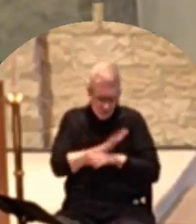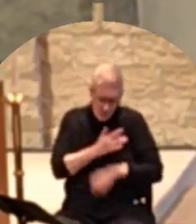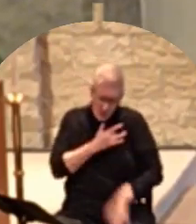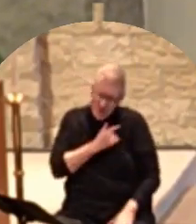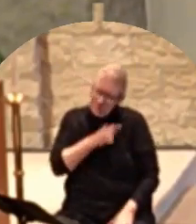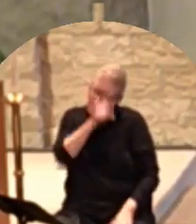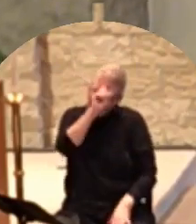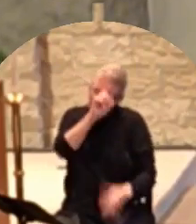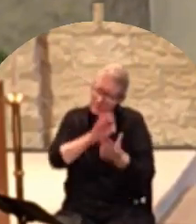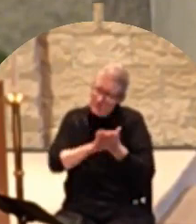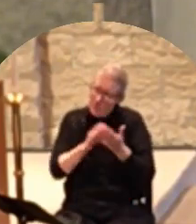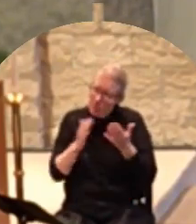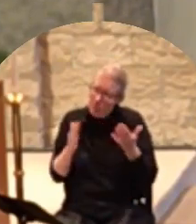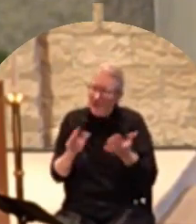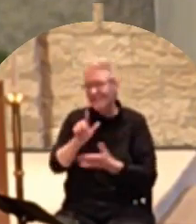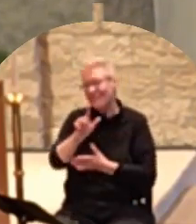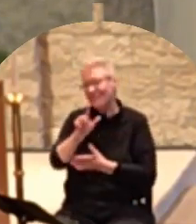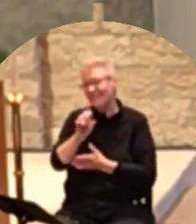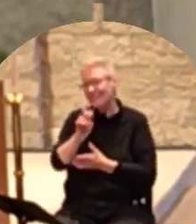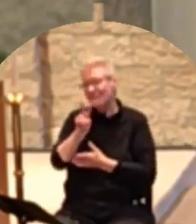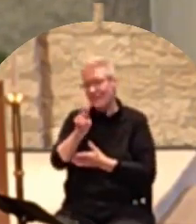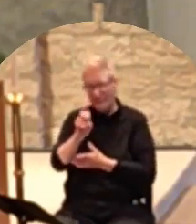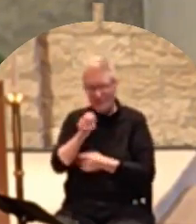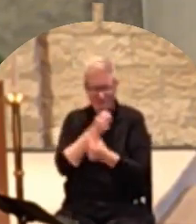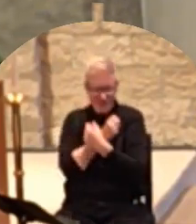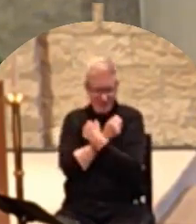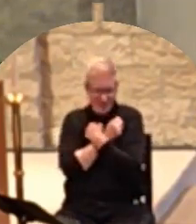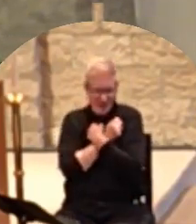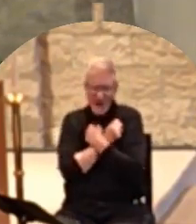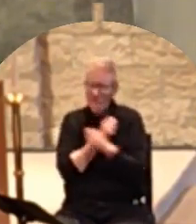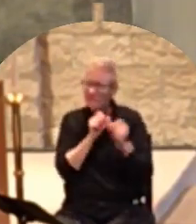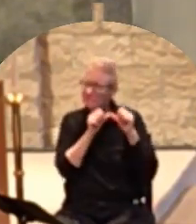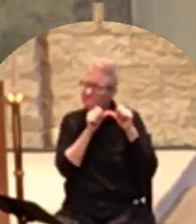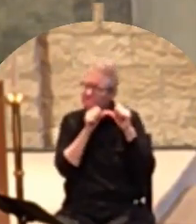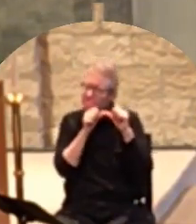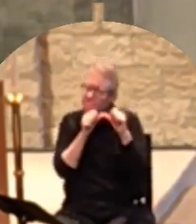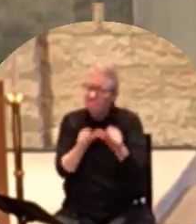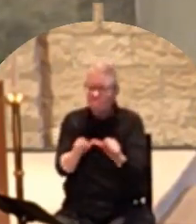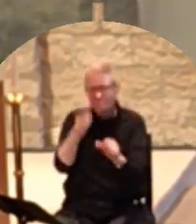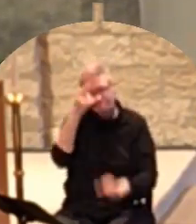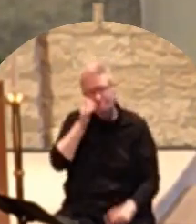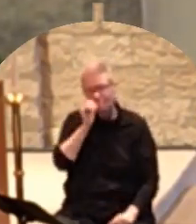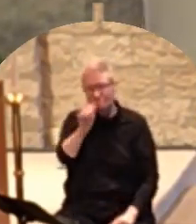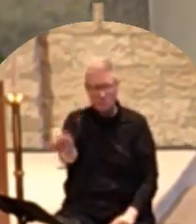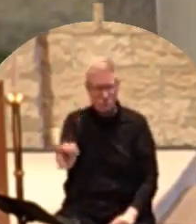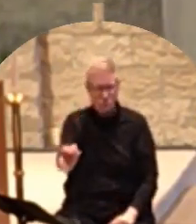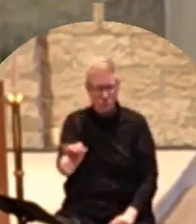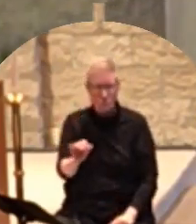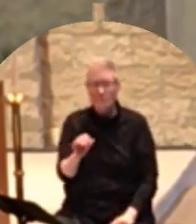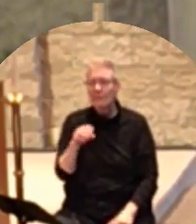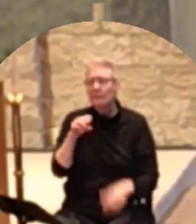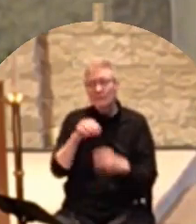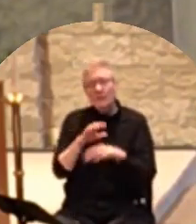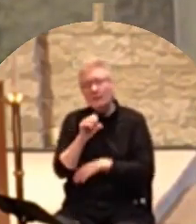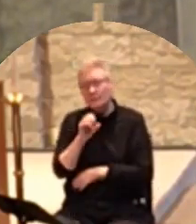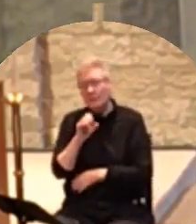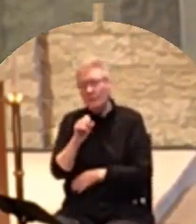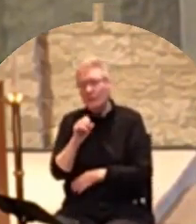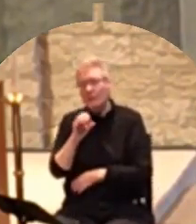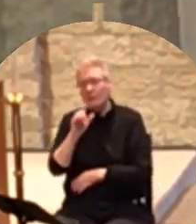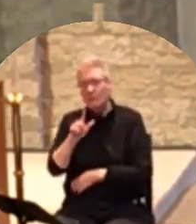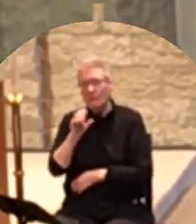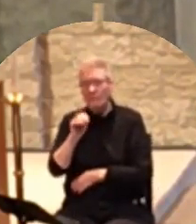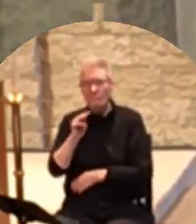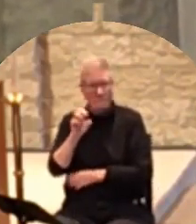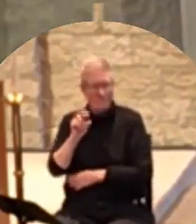also everlasting. In the Song of Solomon, we are reminded that love is stronger than